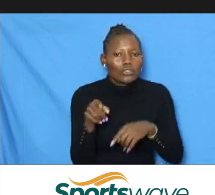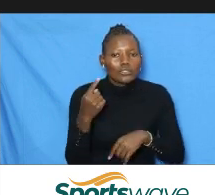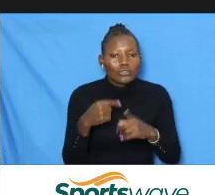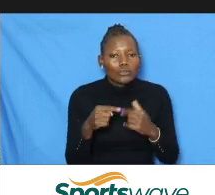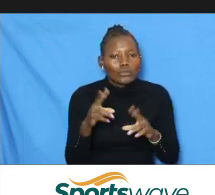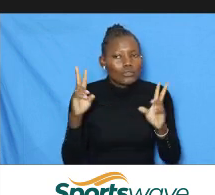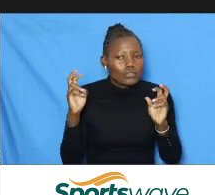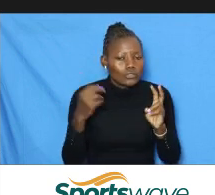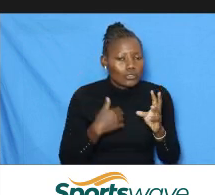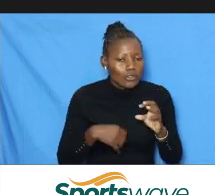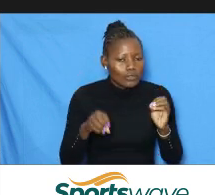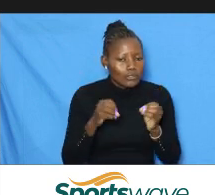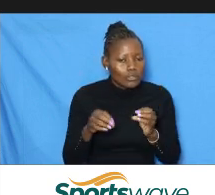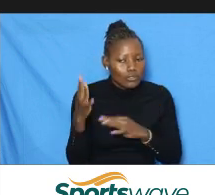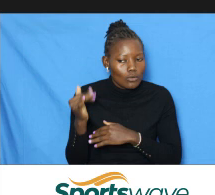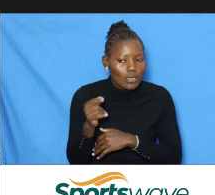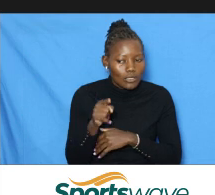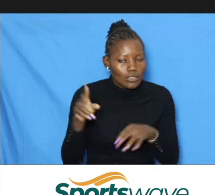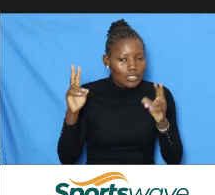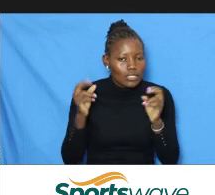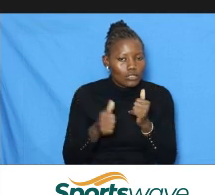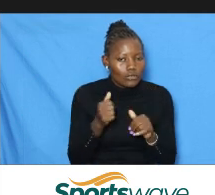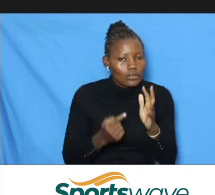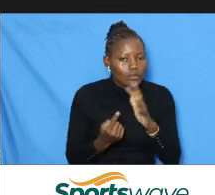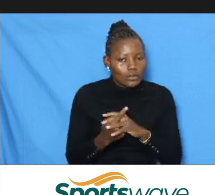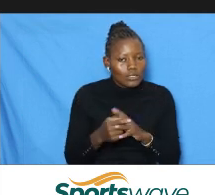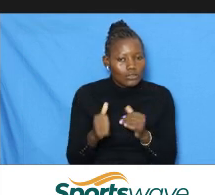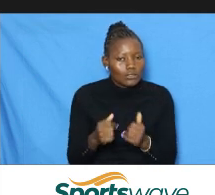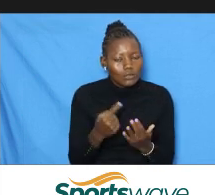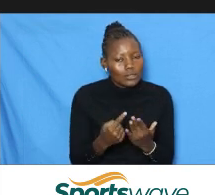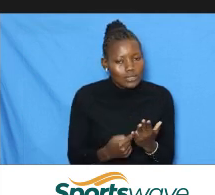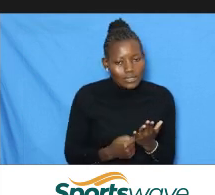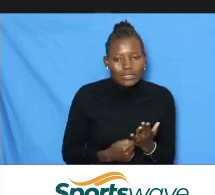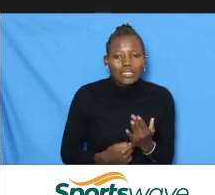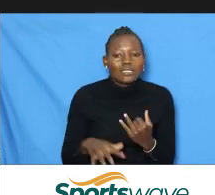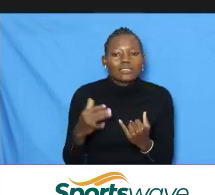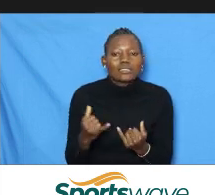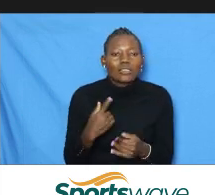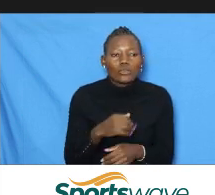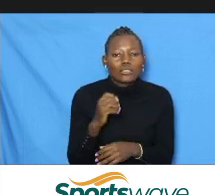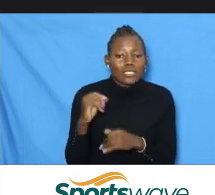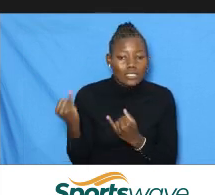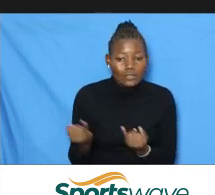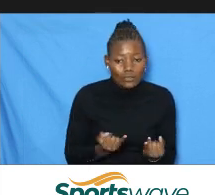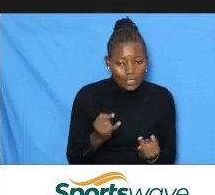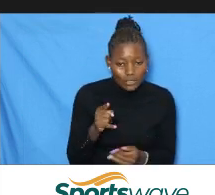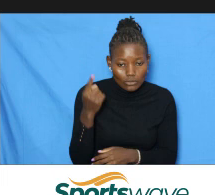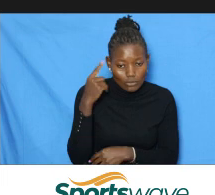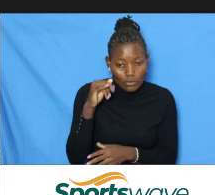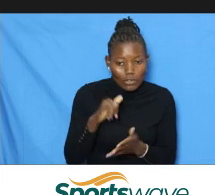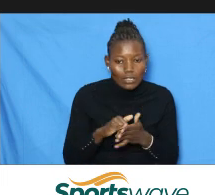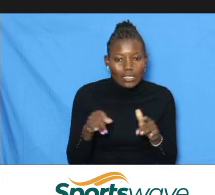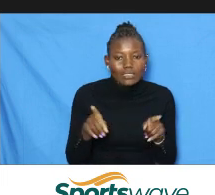no issues. And those are some of the issues that have been raised and are being discussed. So we shall invite you for that